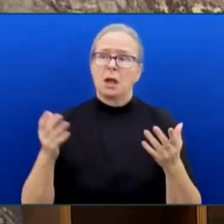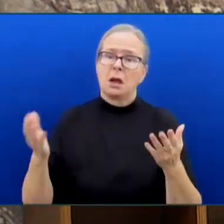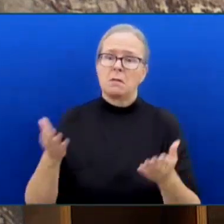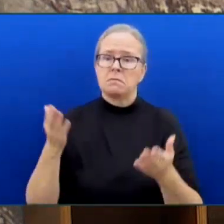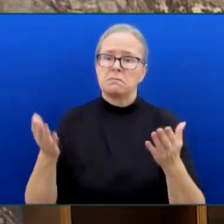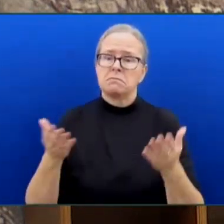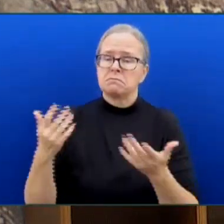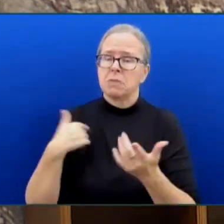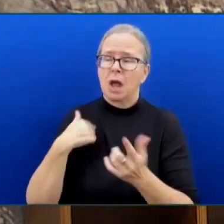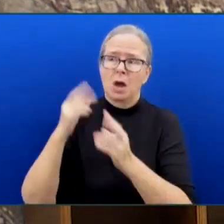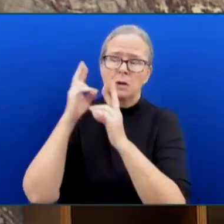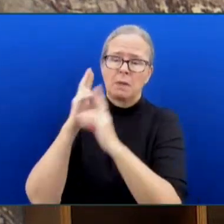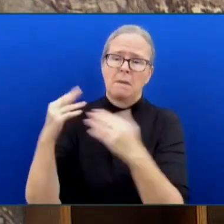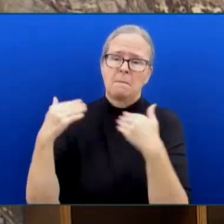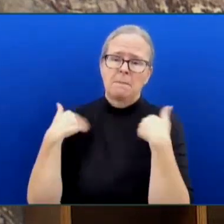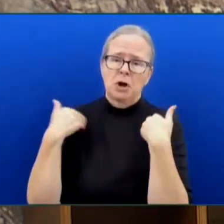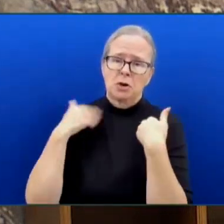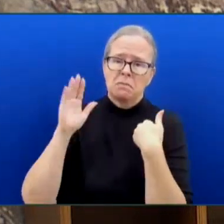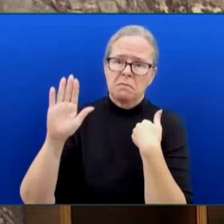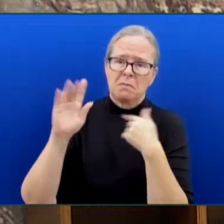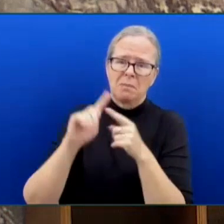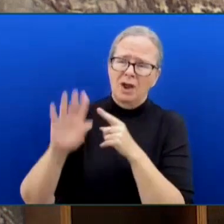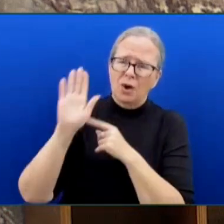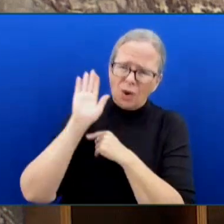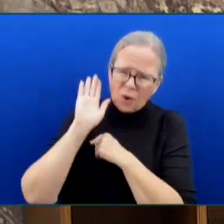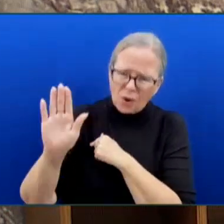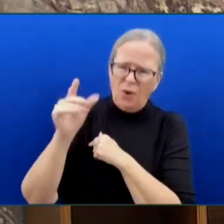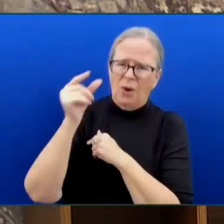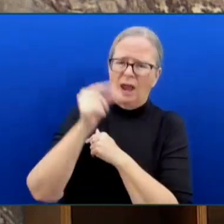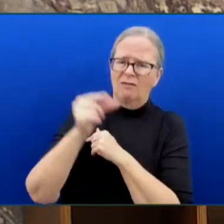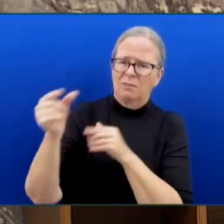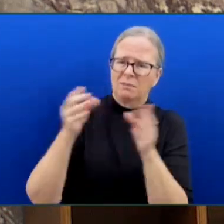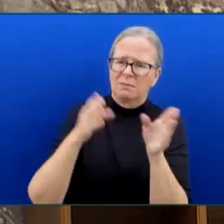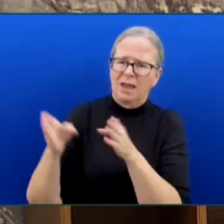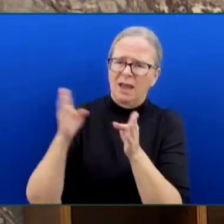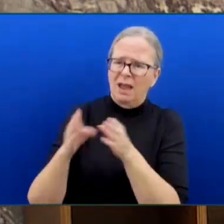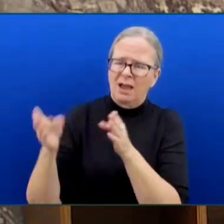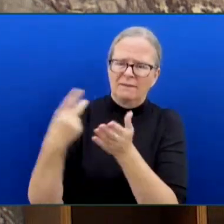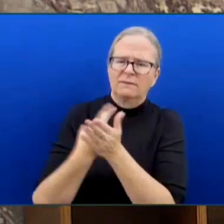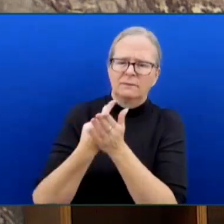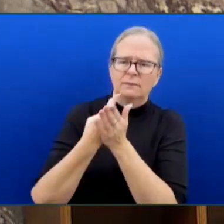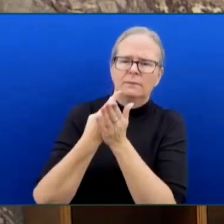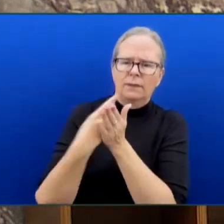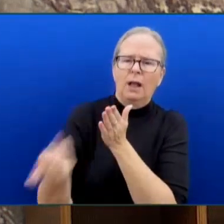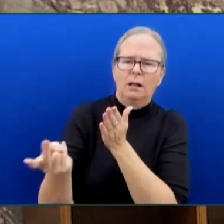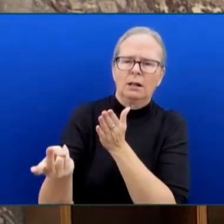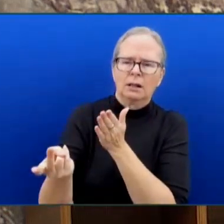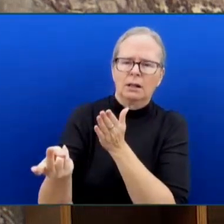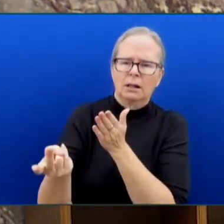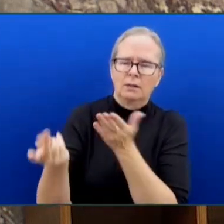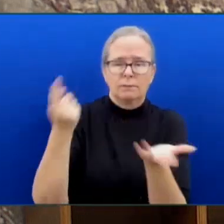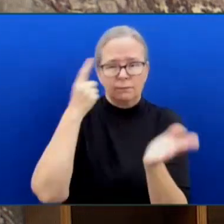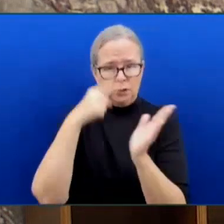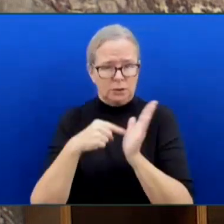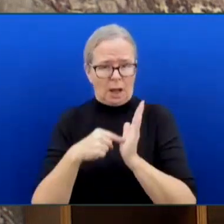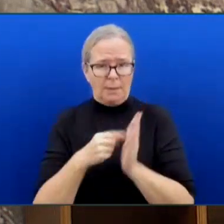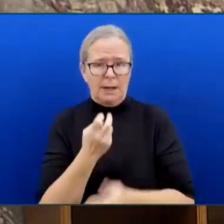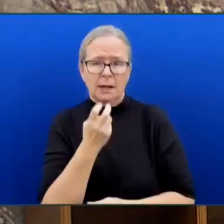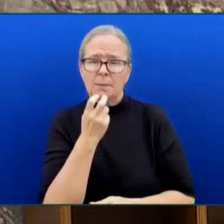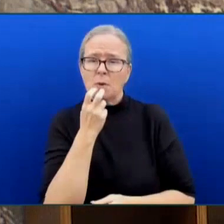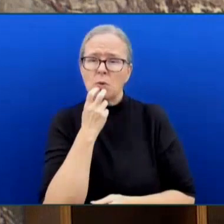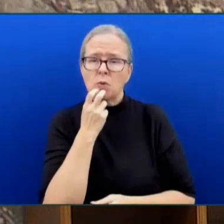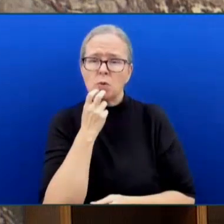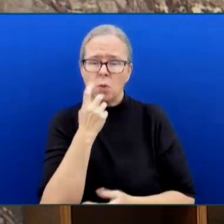miserably. I can speak to a youth detox facility in Kamloops that where the government